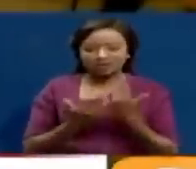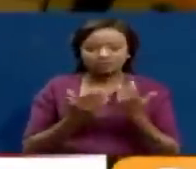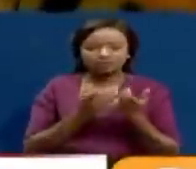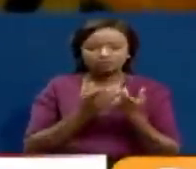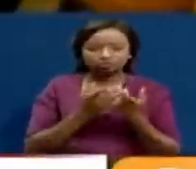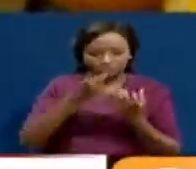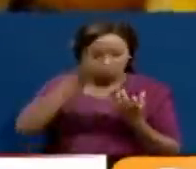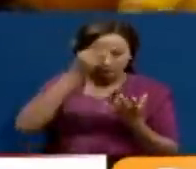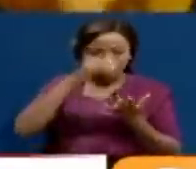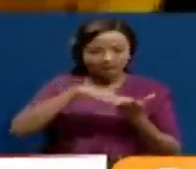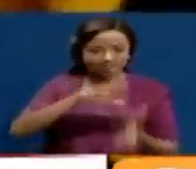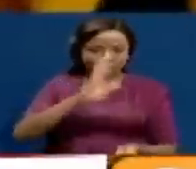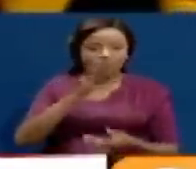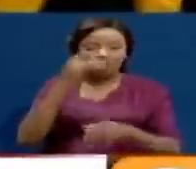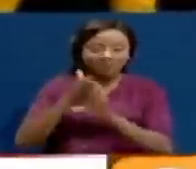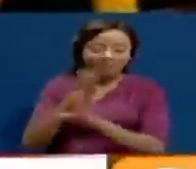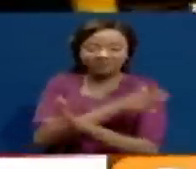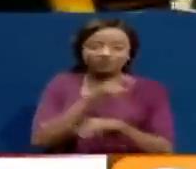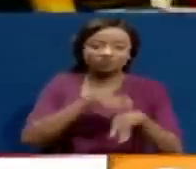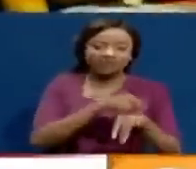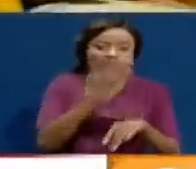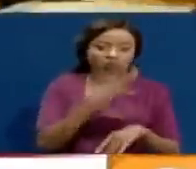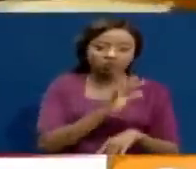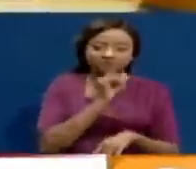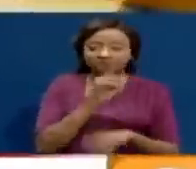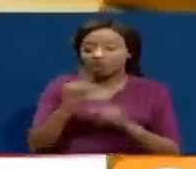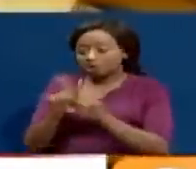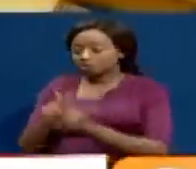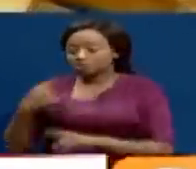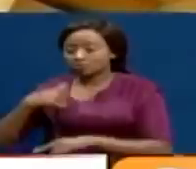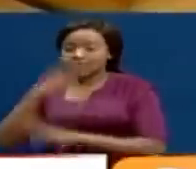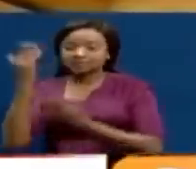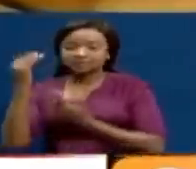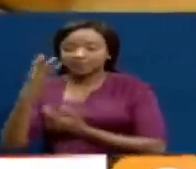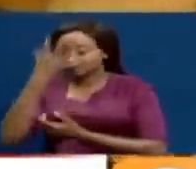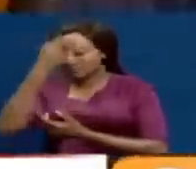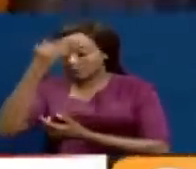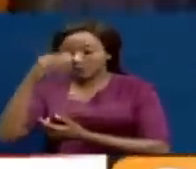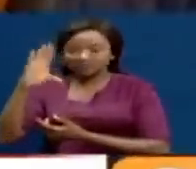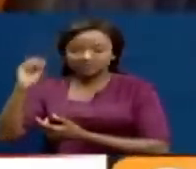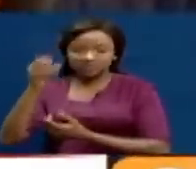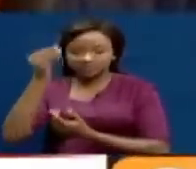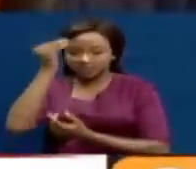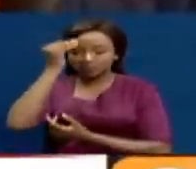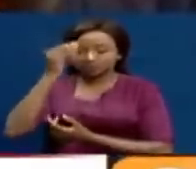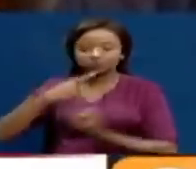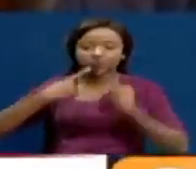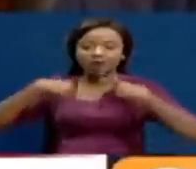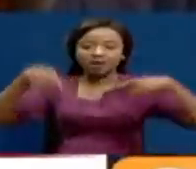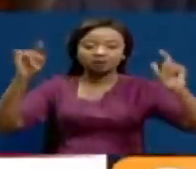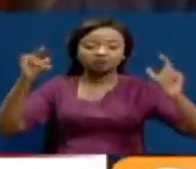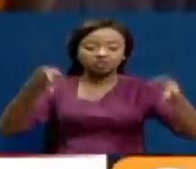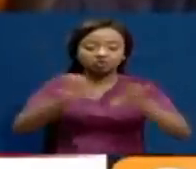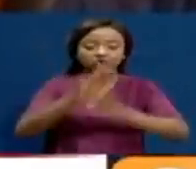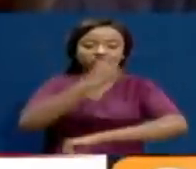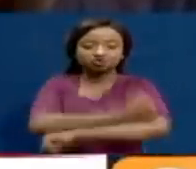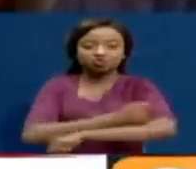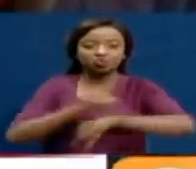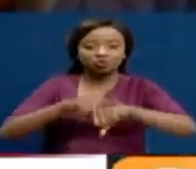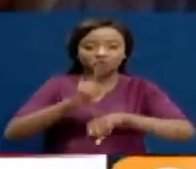we are going to lose. We are expecting the Minister of Education to announce the closure of the school immediately, so that on